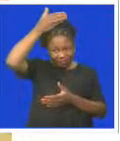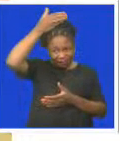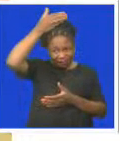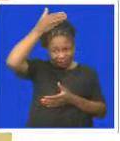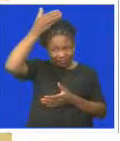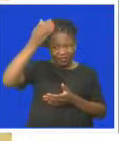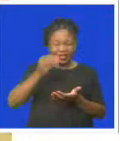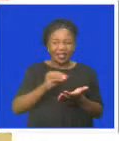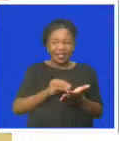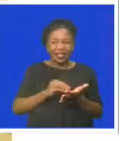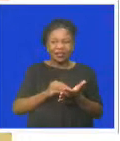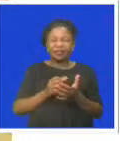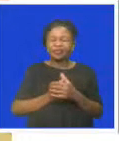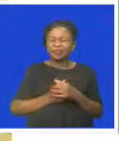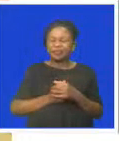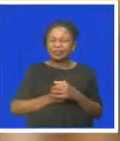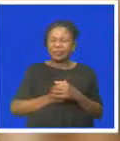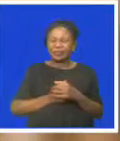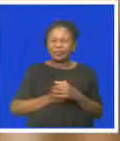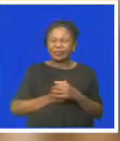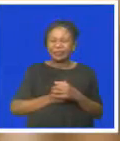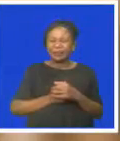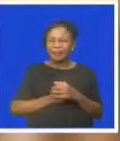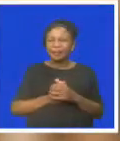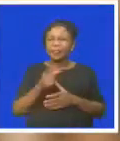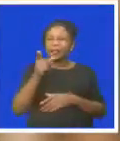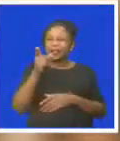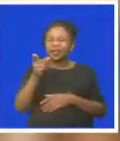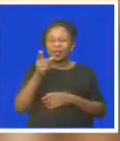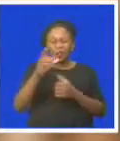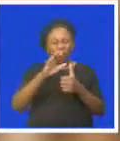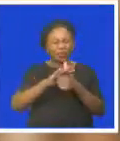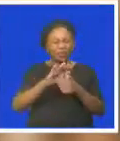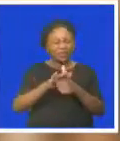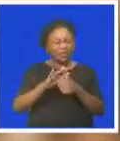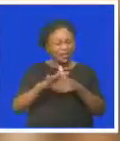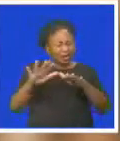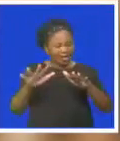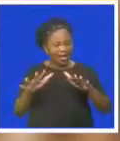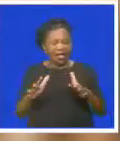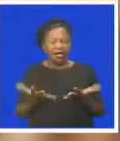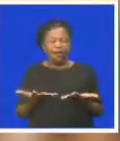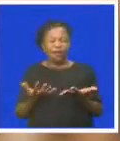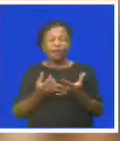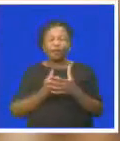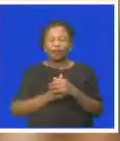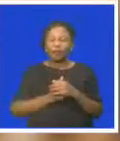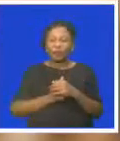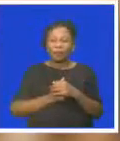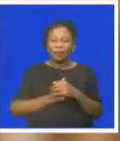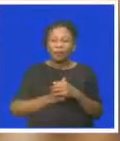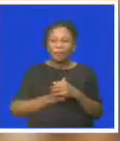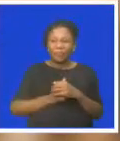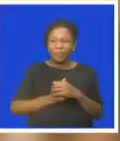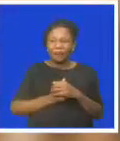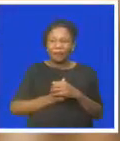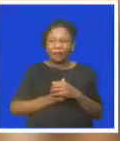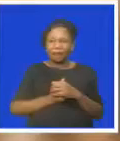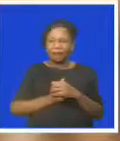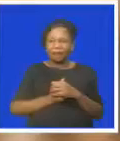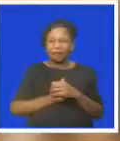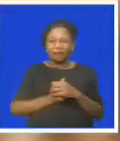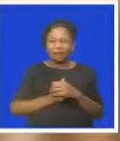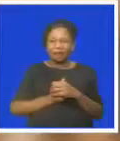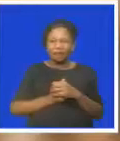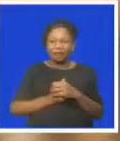A nurse. How is a nurse important to us? How is a nurse important to